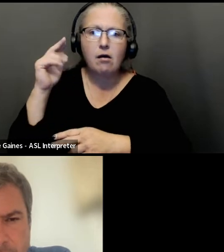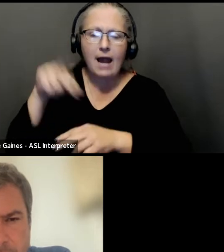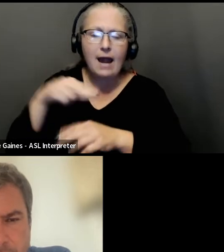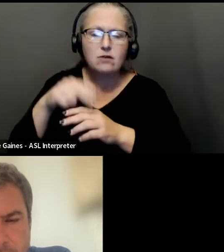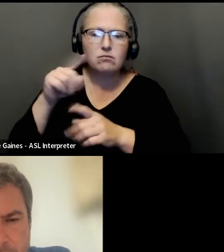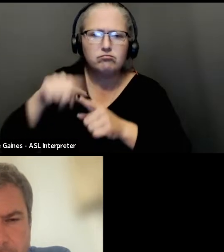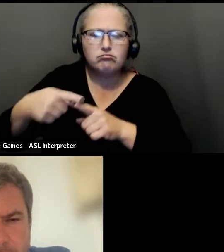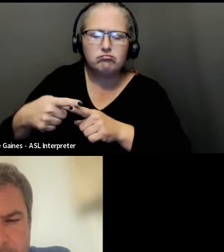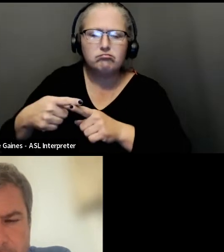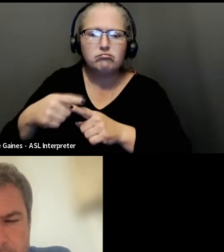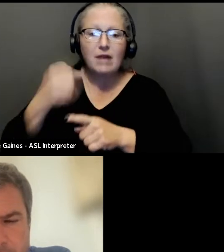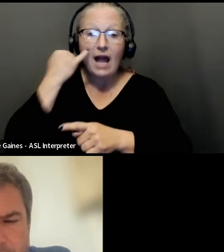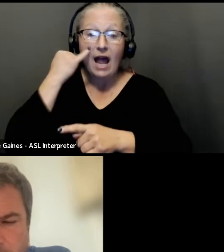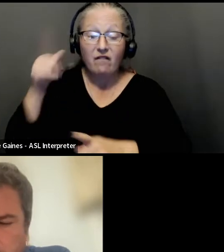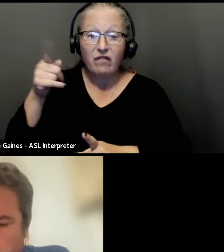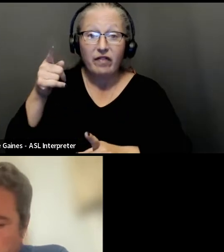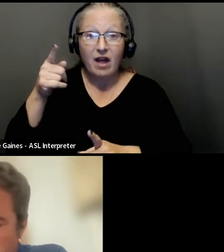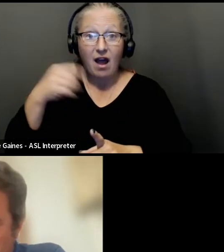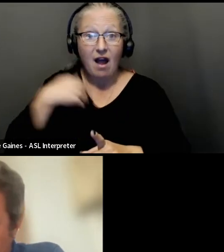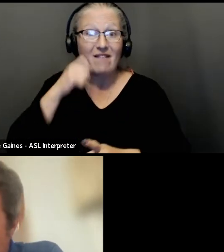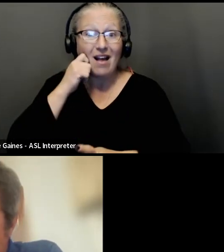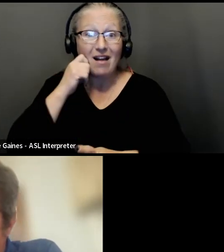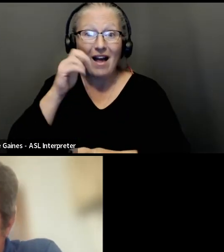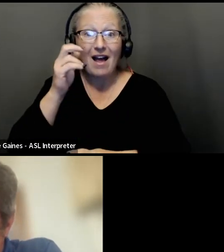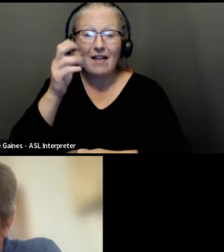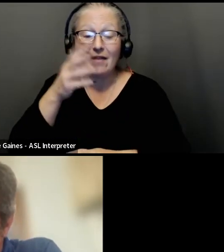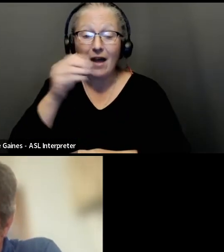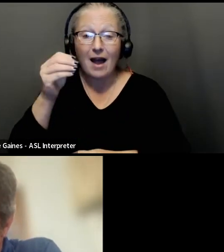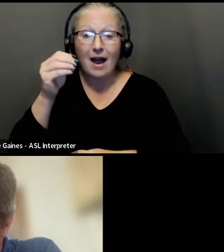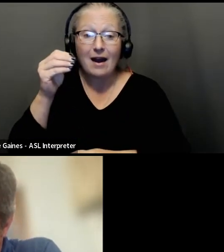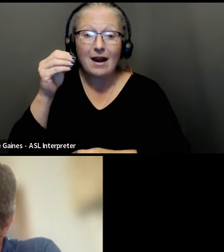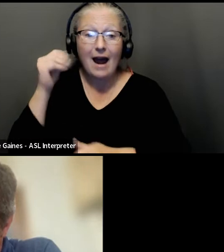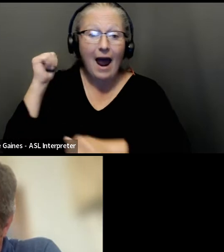they're subjected to ethnic or ancestral